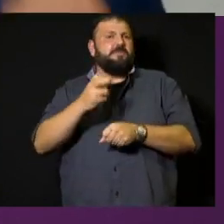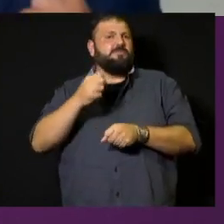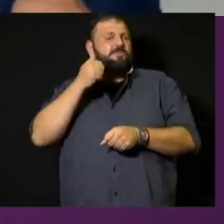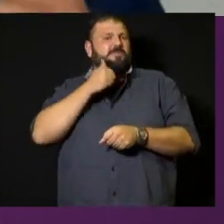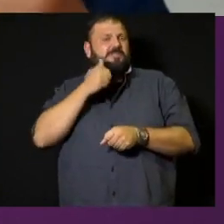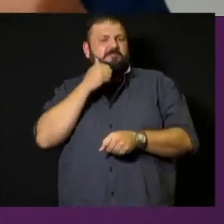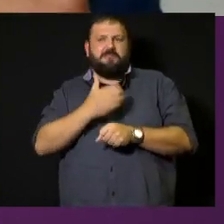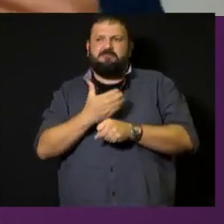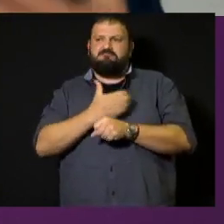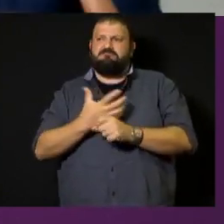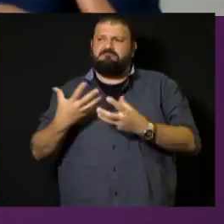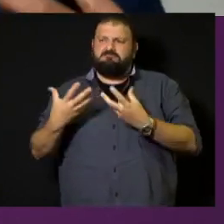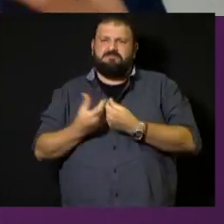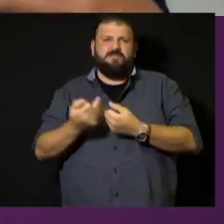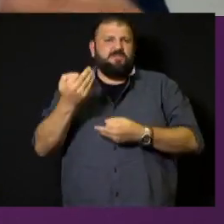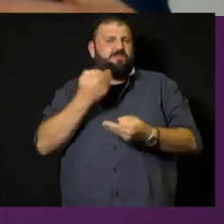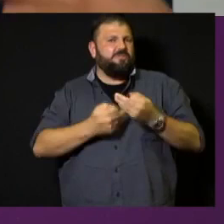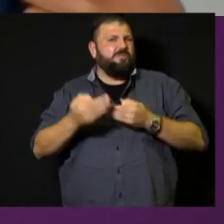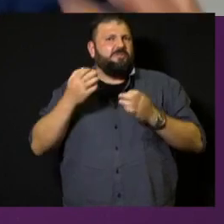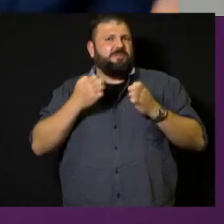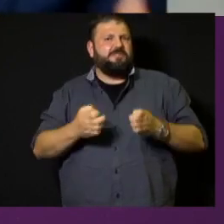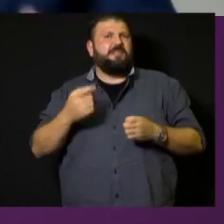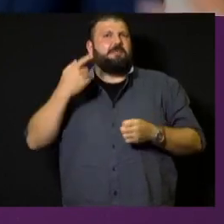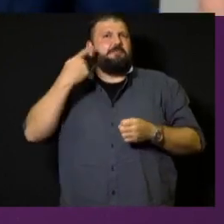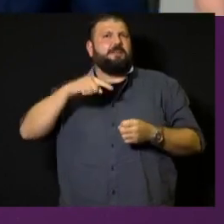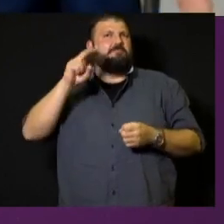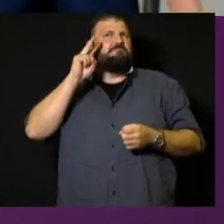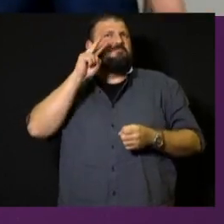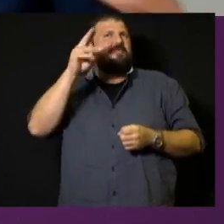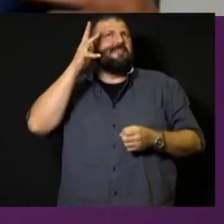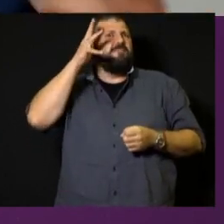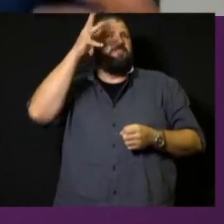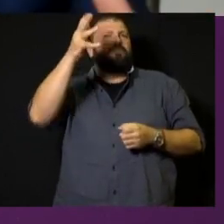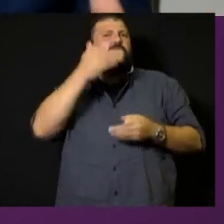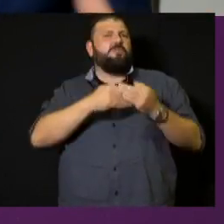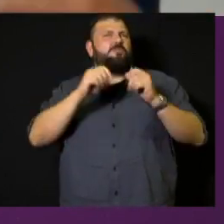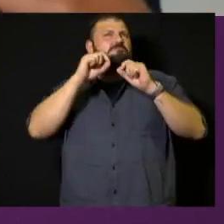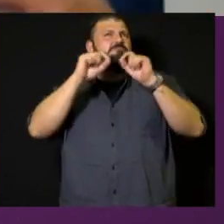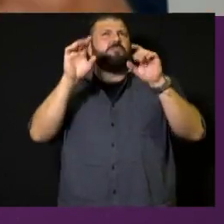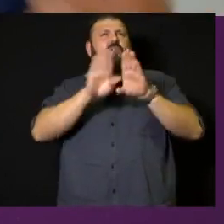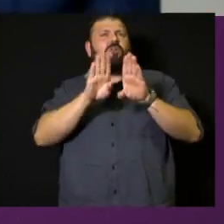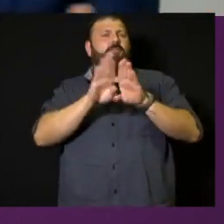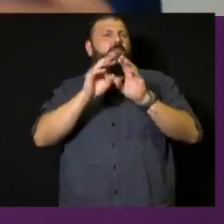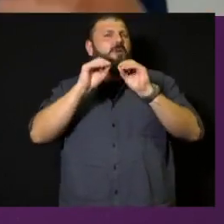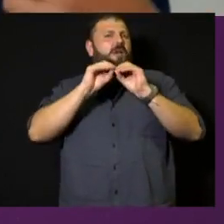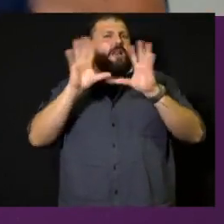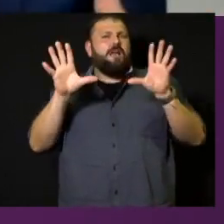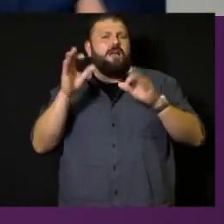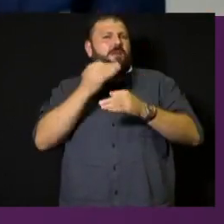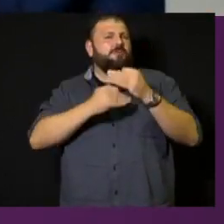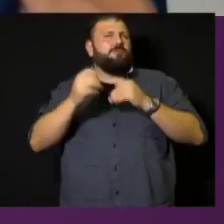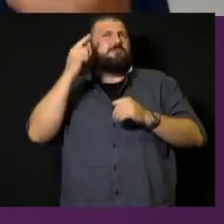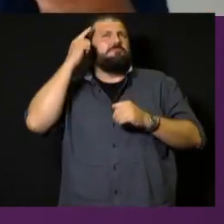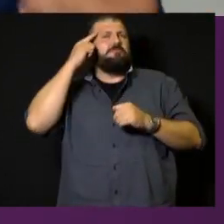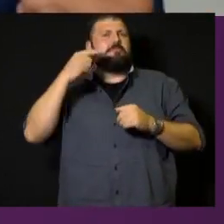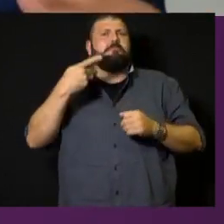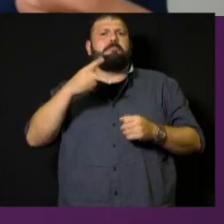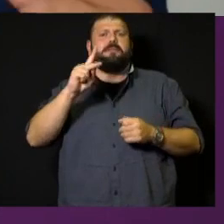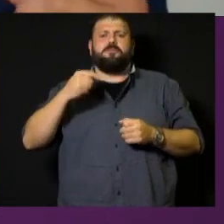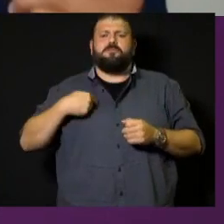One of the things that come with me is always being passionate. I didn't have money to eat. It's okay. I was